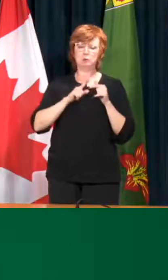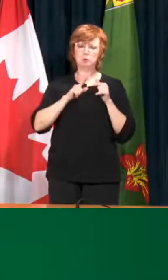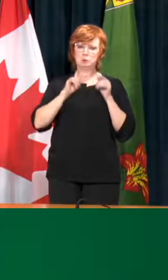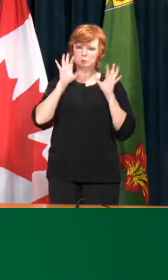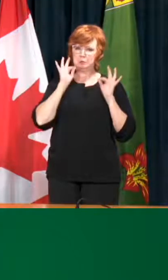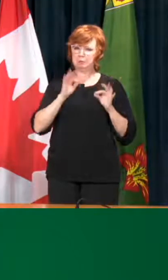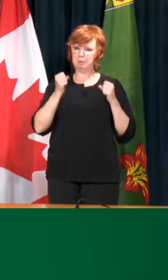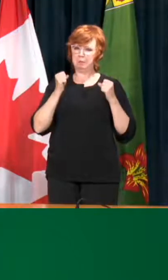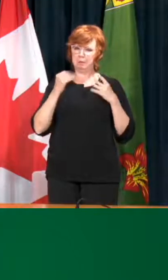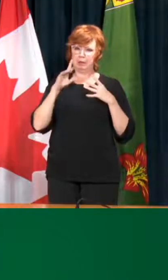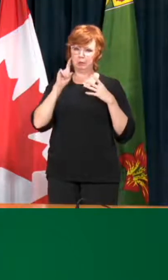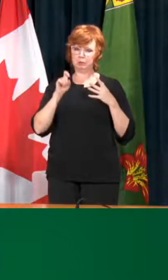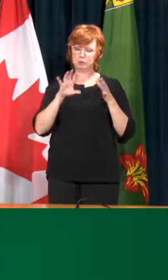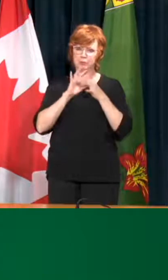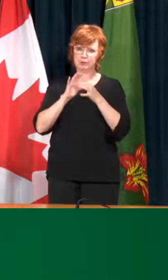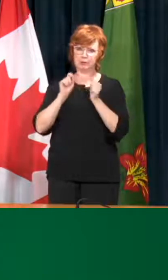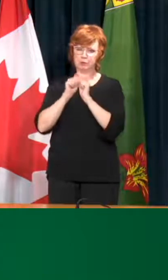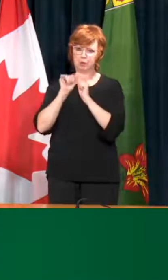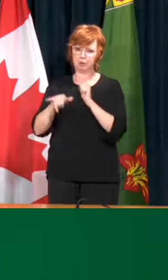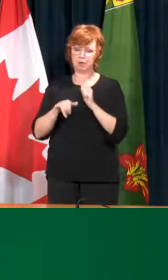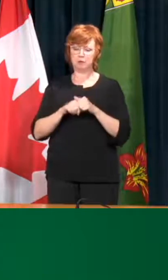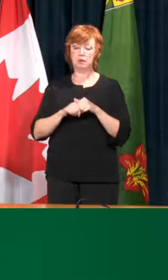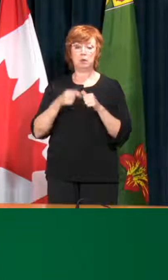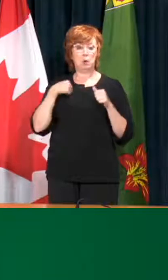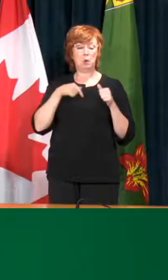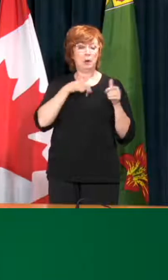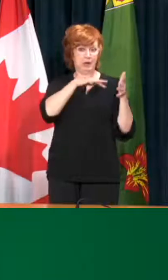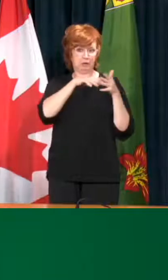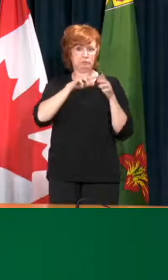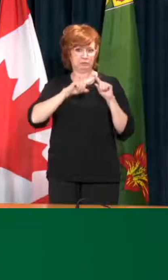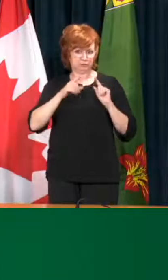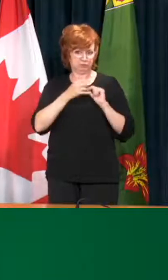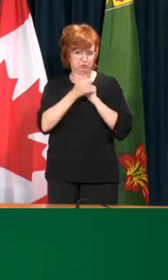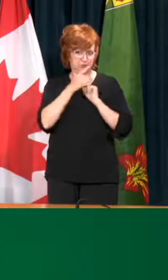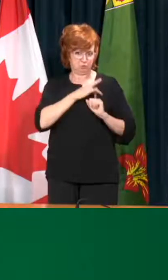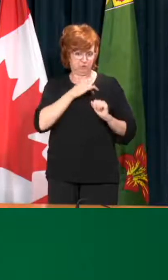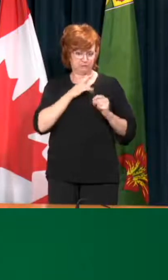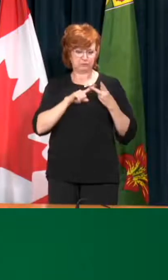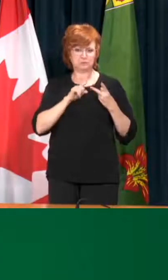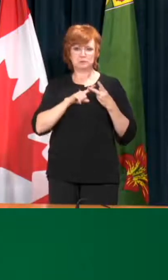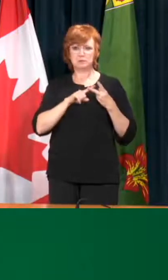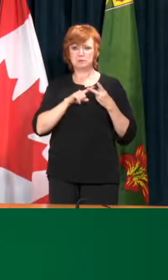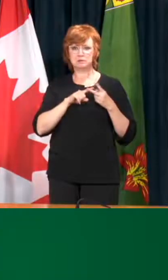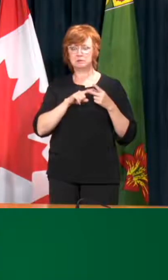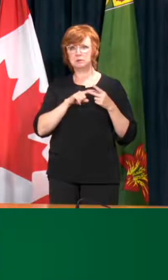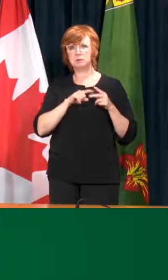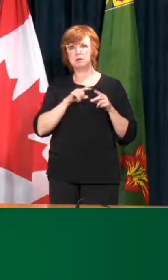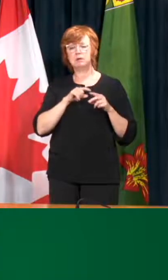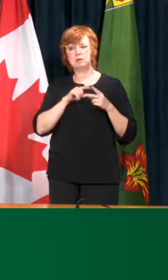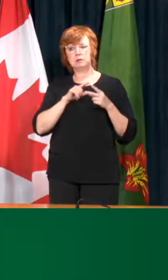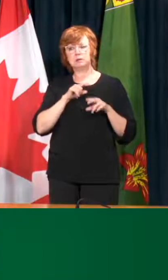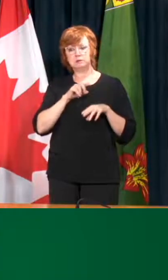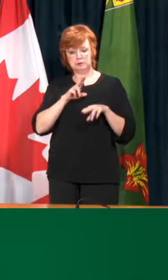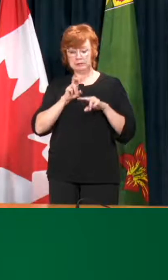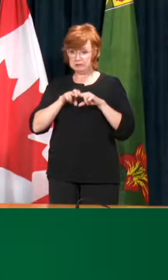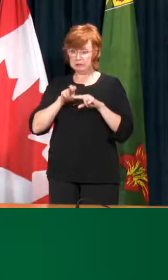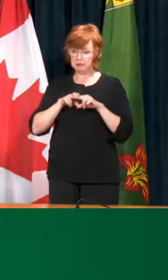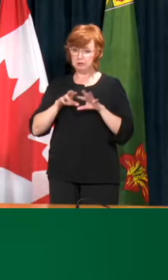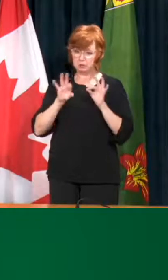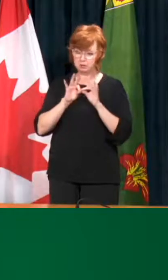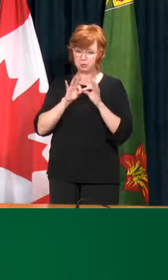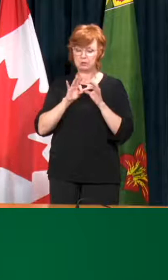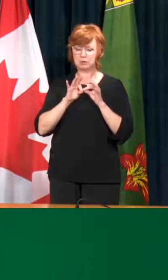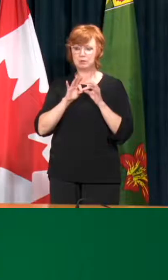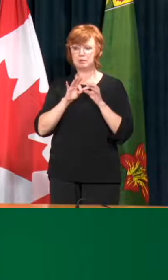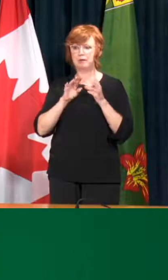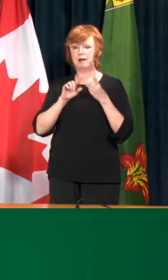event sizes. But again, it's not so much maybe sitting in an area with others more than 2 meters away. It's all the other activities